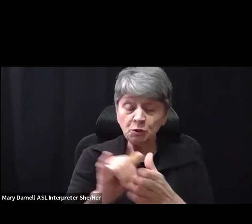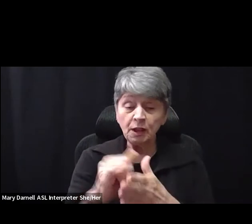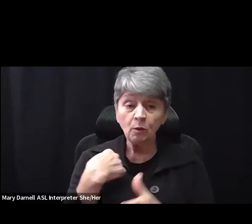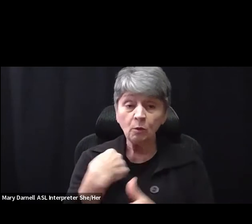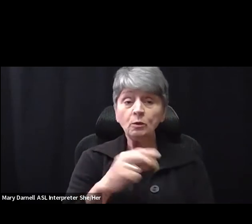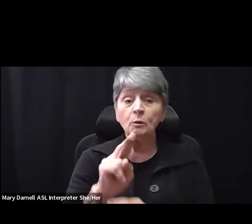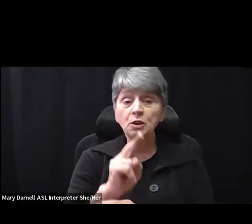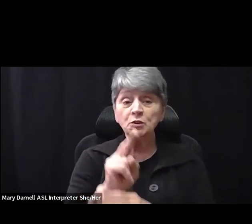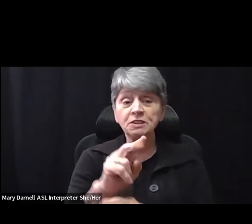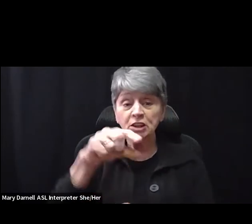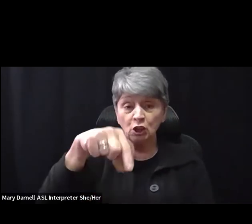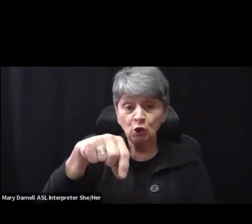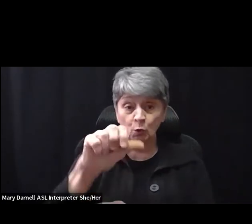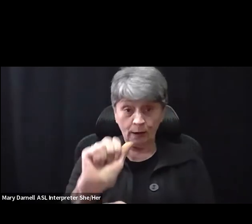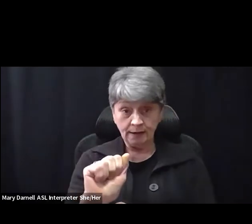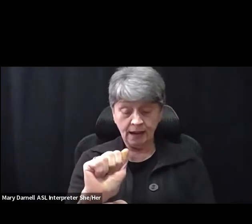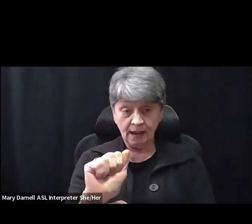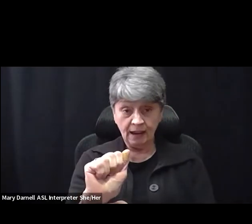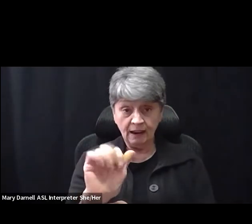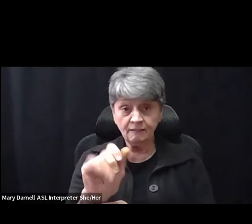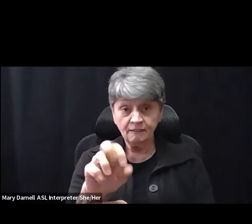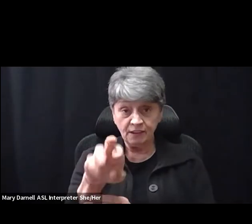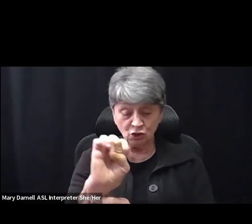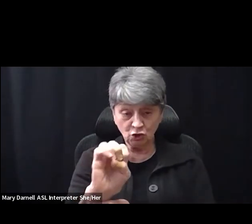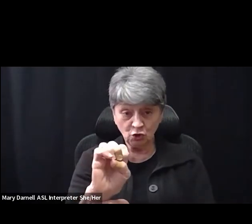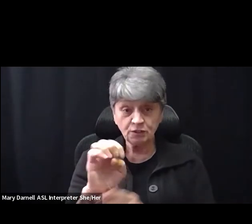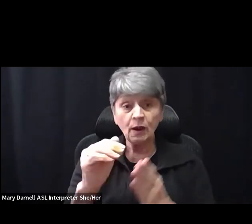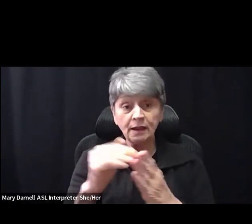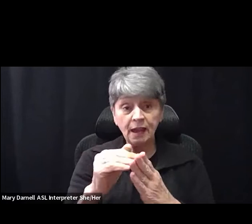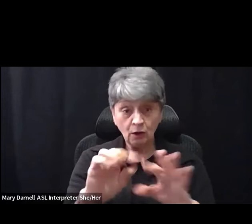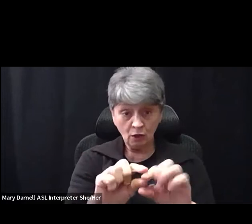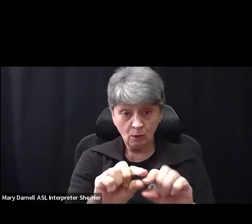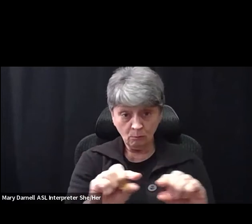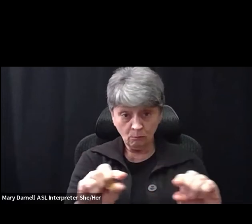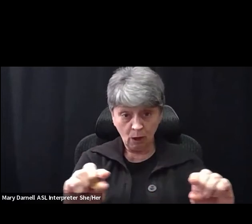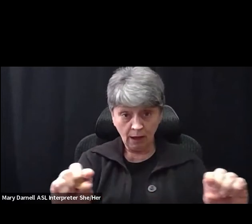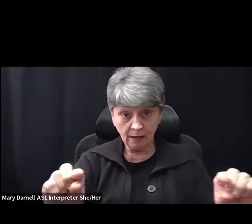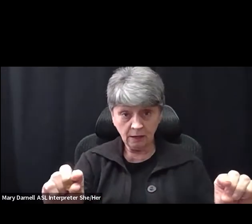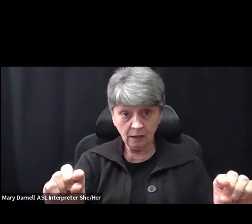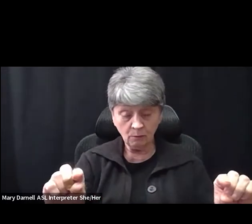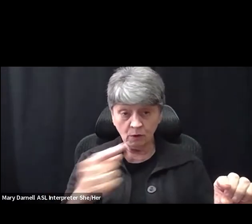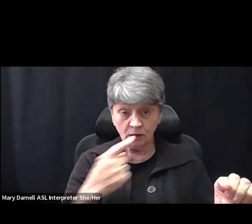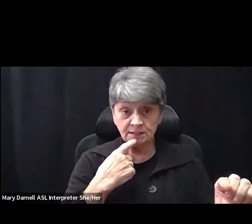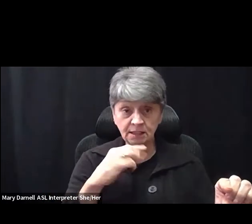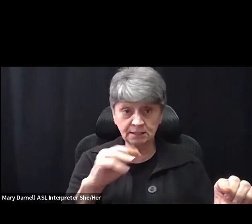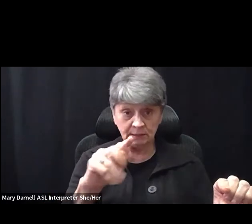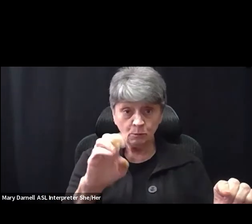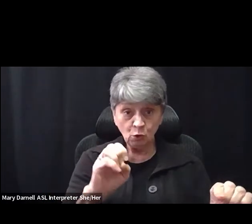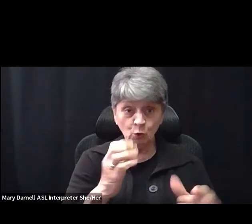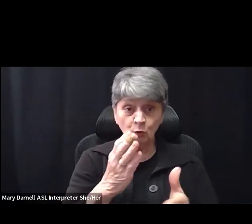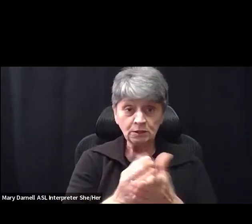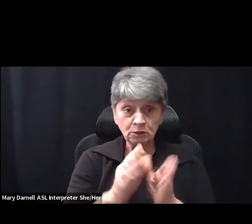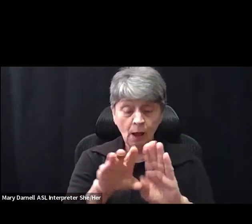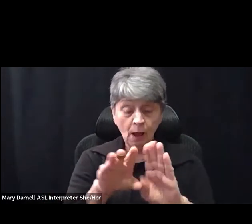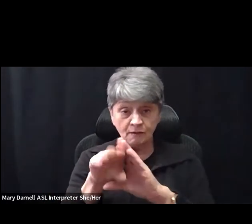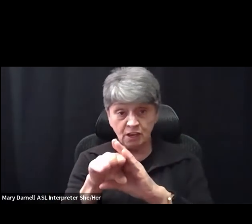the Q&A feature. So again, along the bottom of your Zoom screen where it says mute, stop video, and other buttons, there's also a